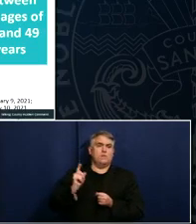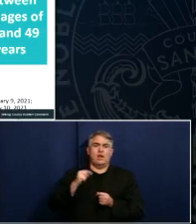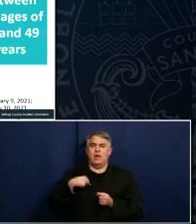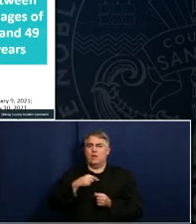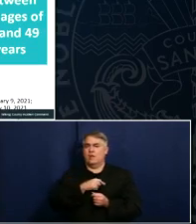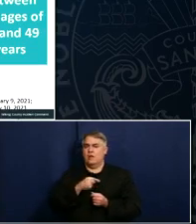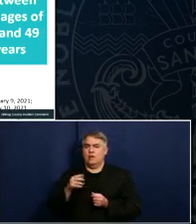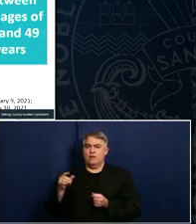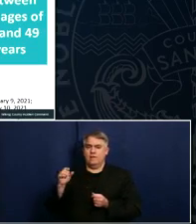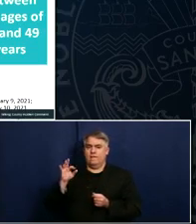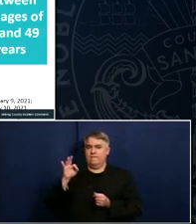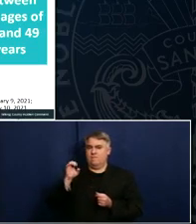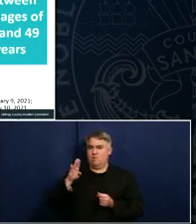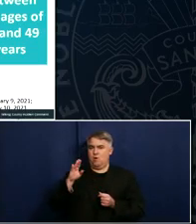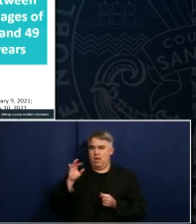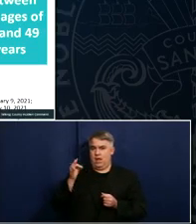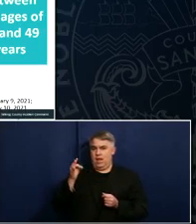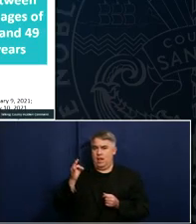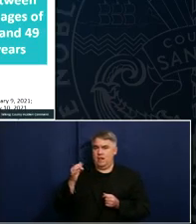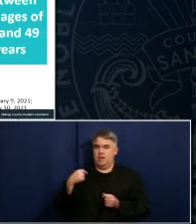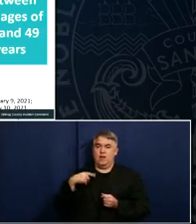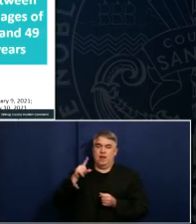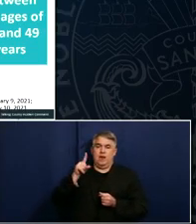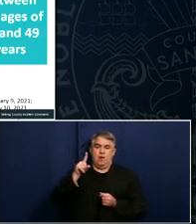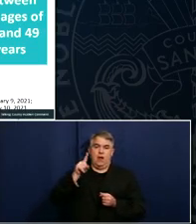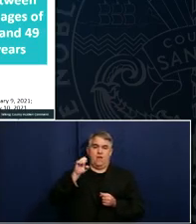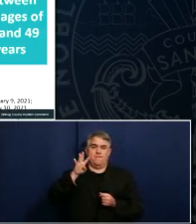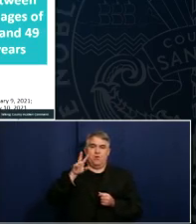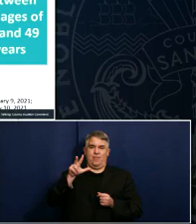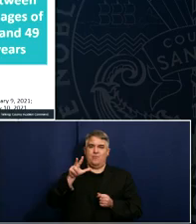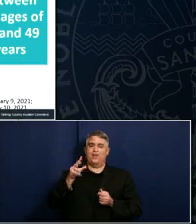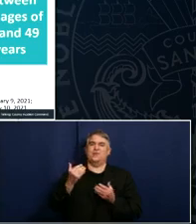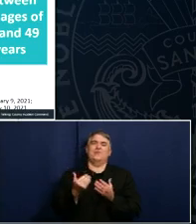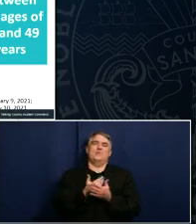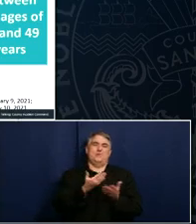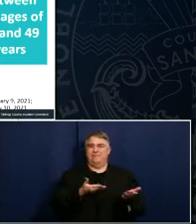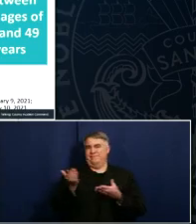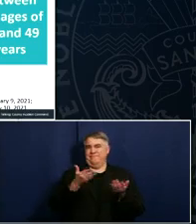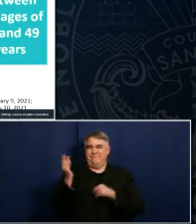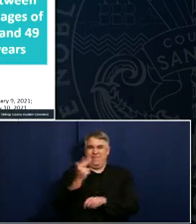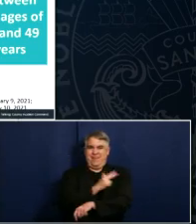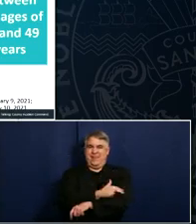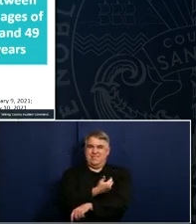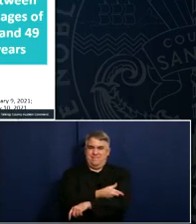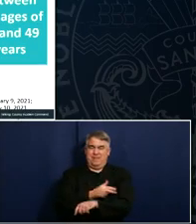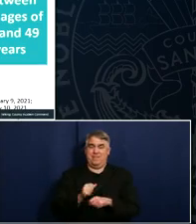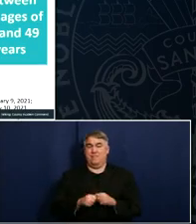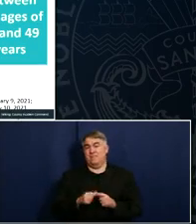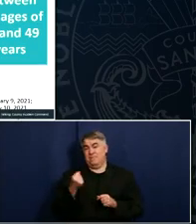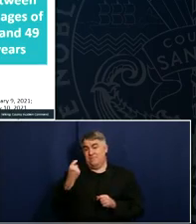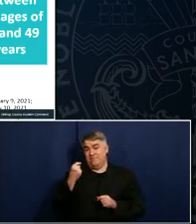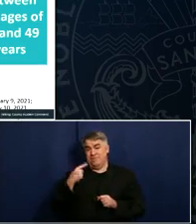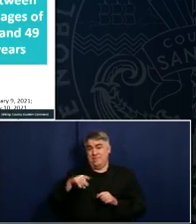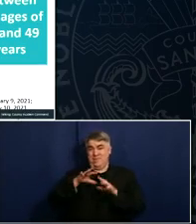had 143 new hospitalizations and overall 11,011, which